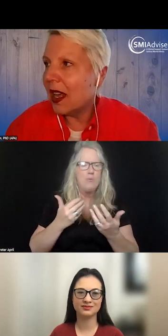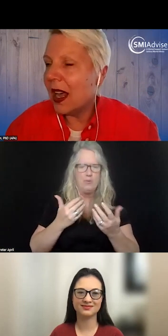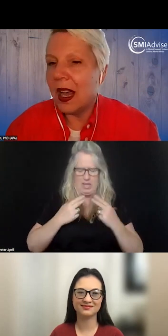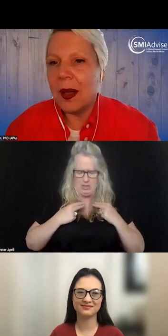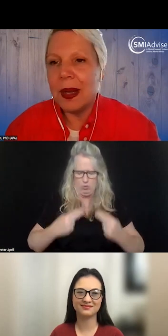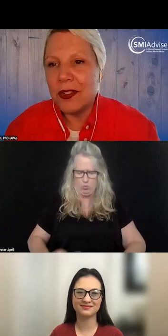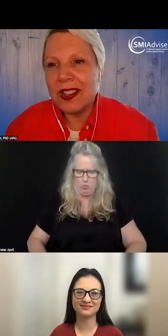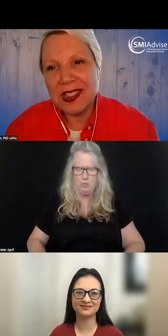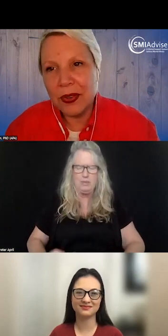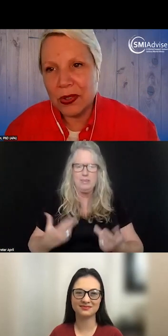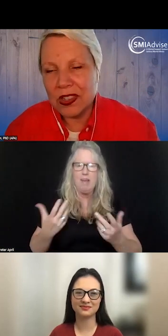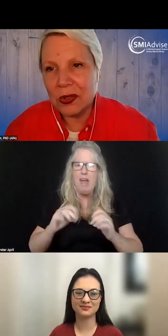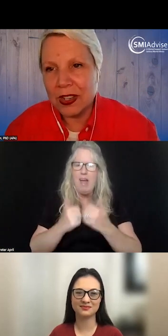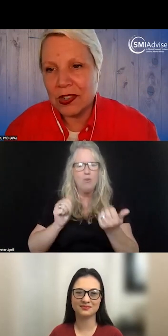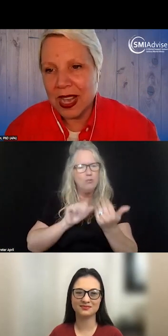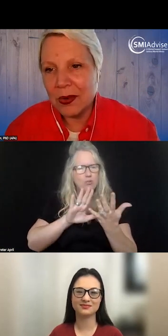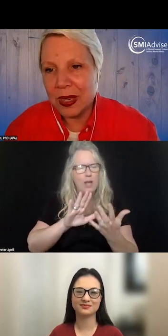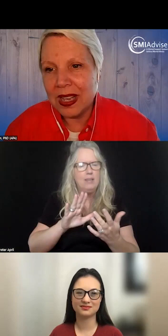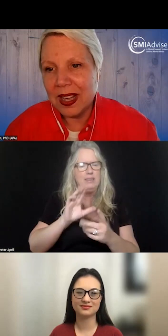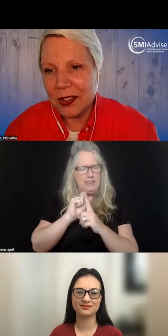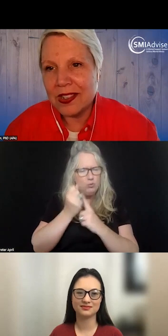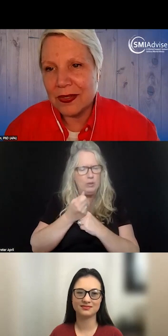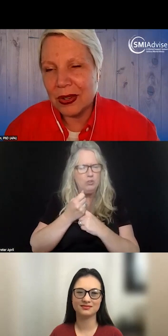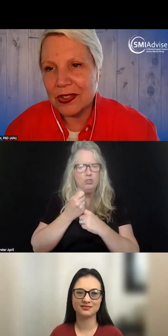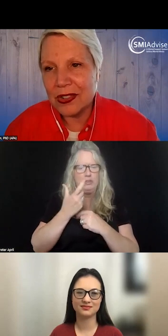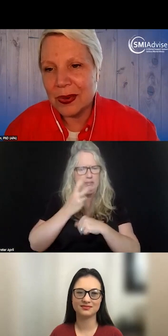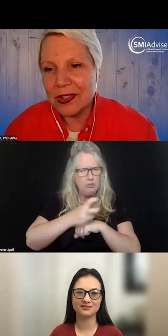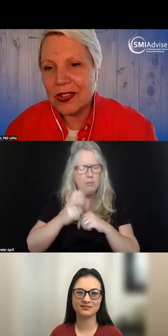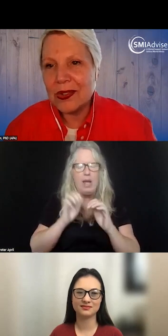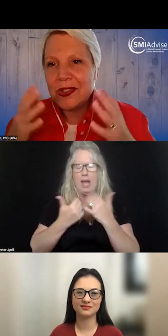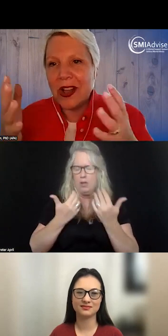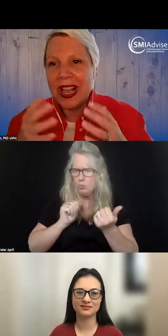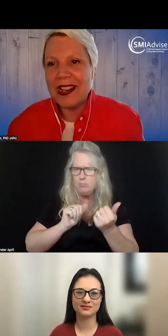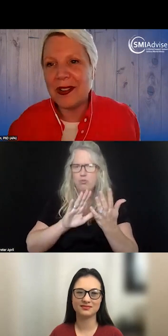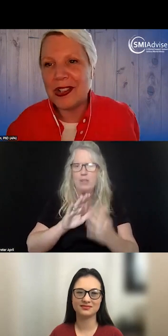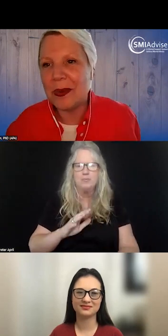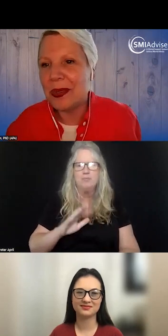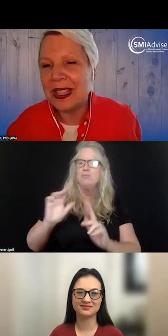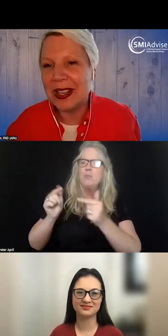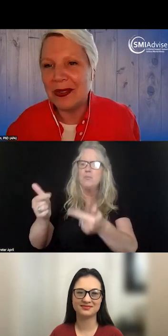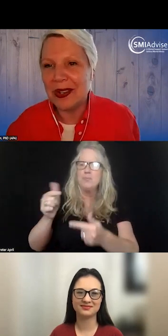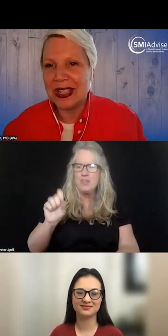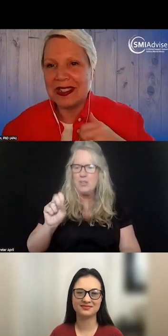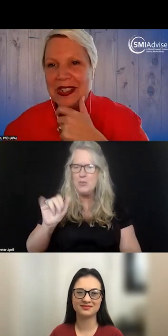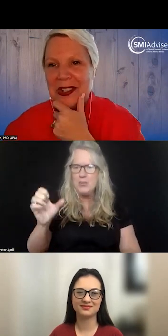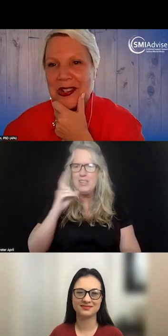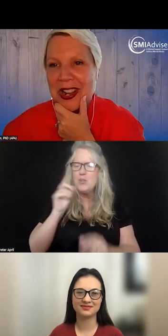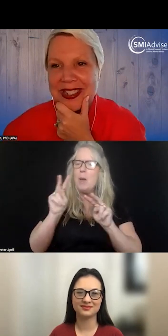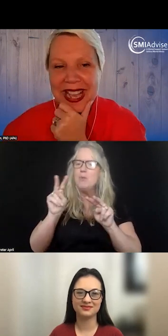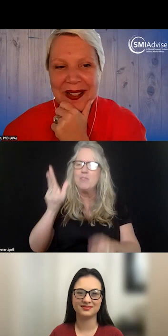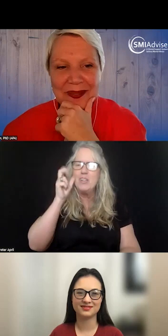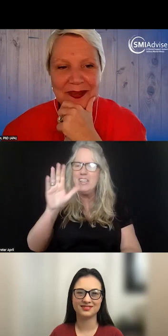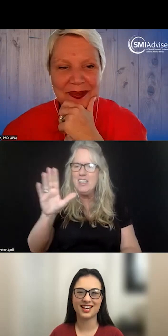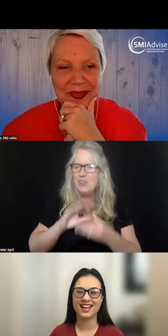humans, address difficult situations? How do we address difficult situations? So Susie, I'll hand it over to you. I'm really looking forward to listening to your